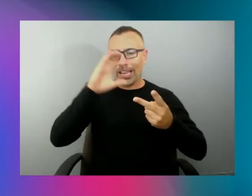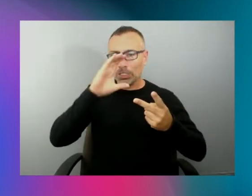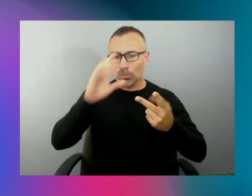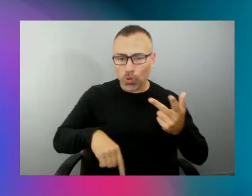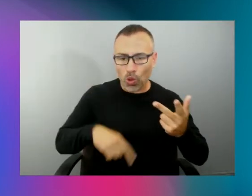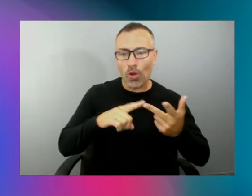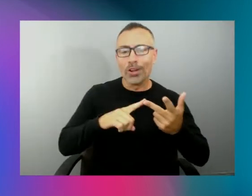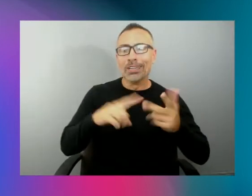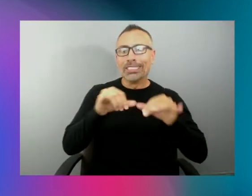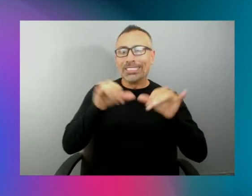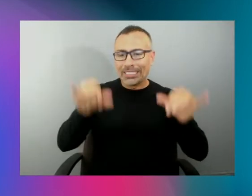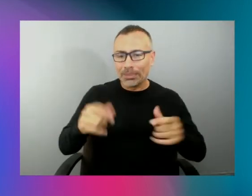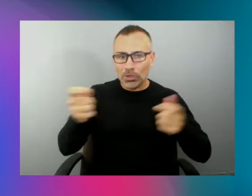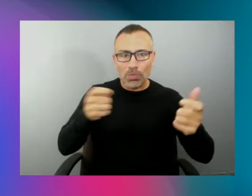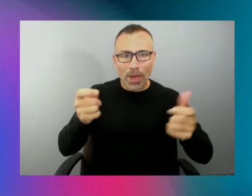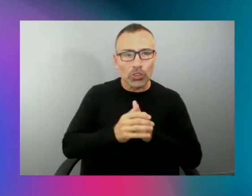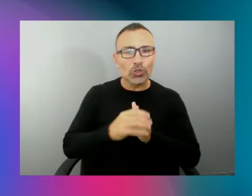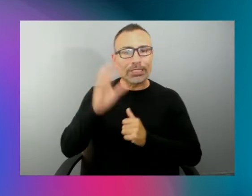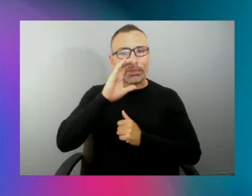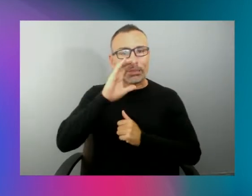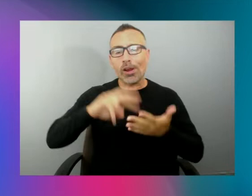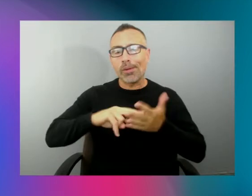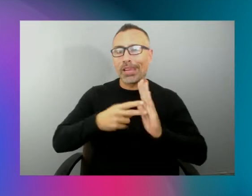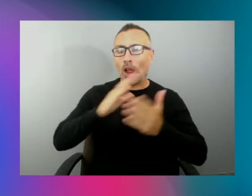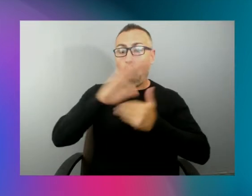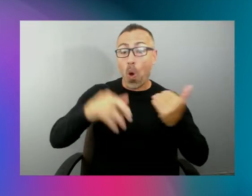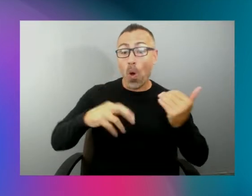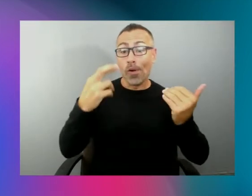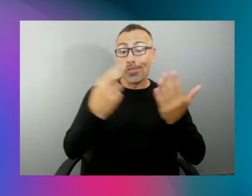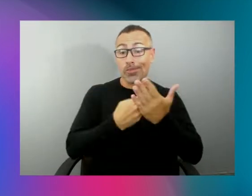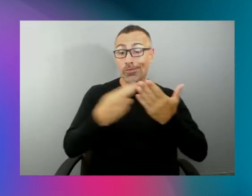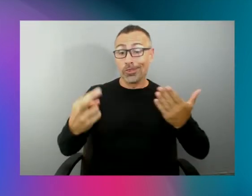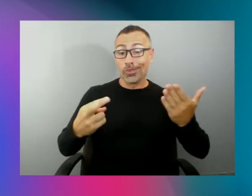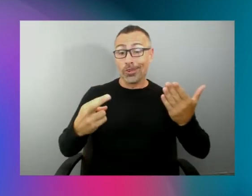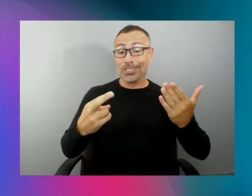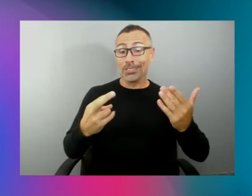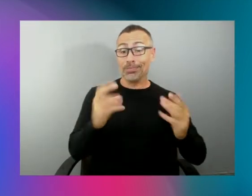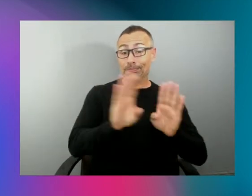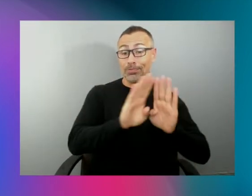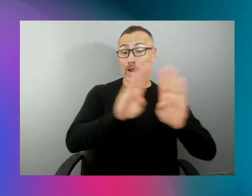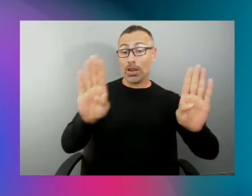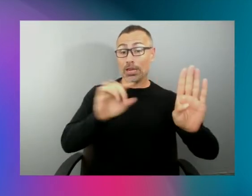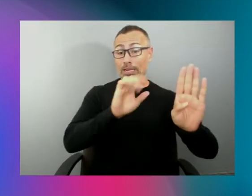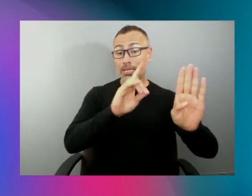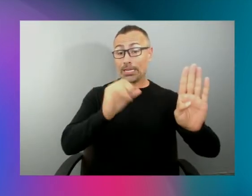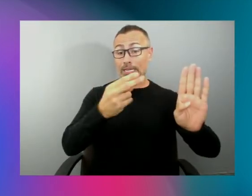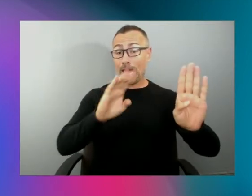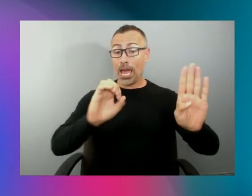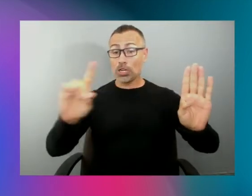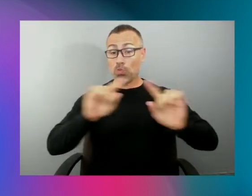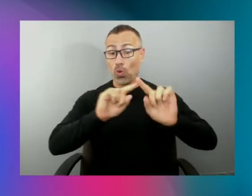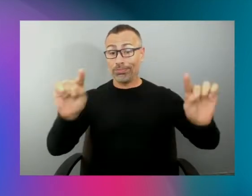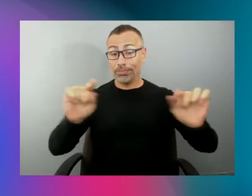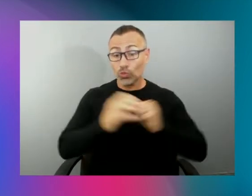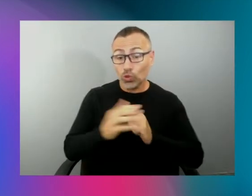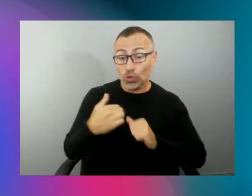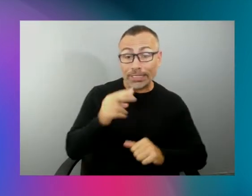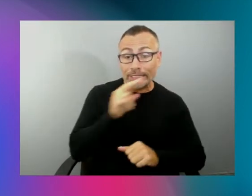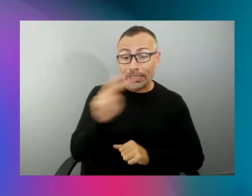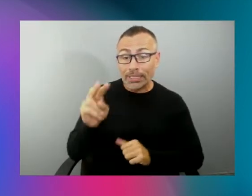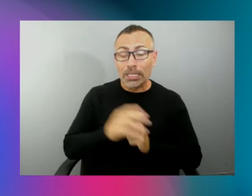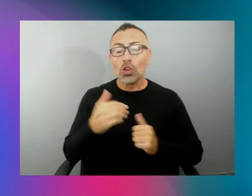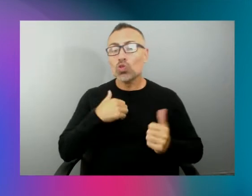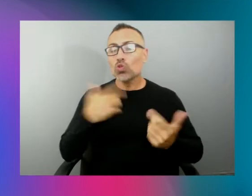look at all of your resources in a dashboard across, right? It could be a config rules, or it could be ops items. Ops item means, let's say, ops center